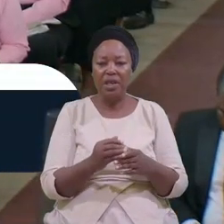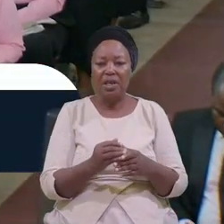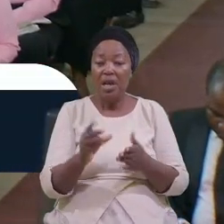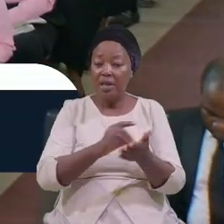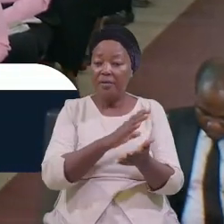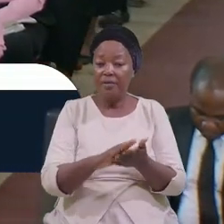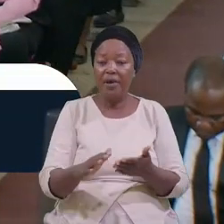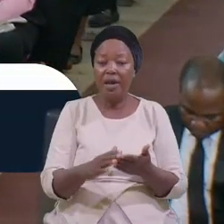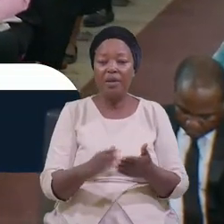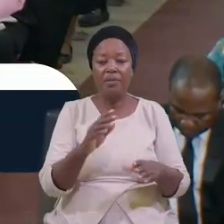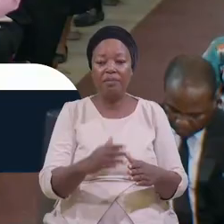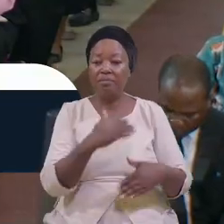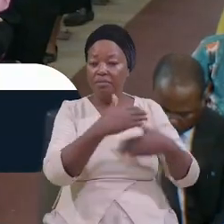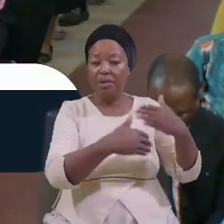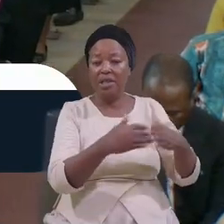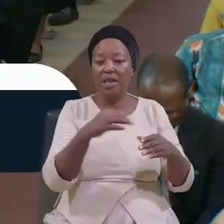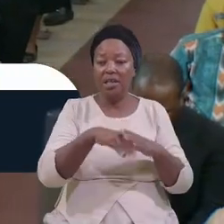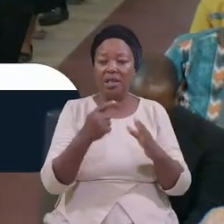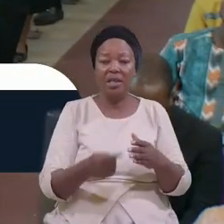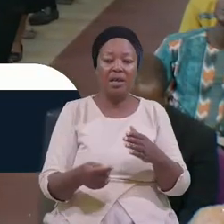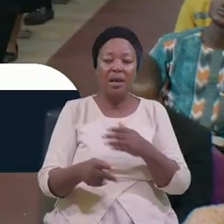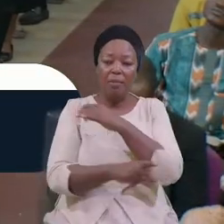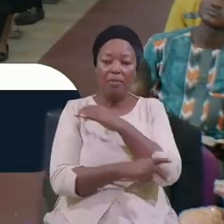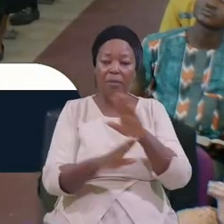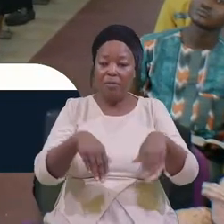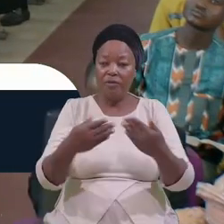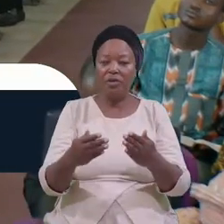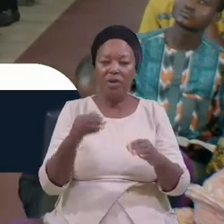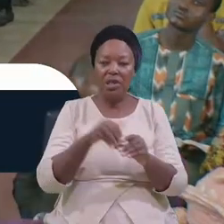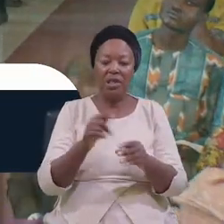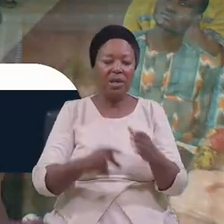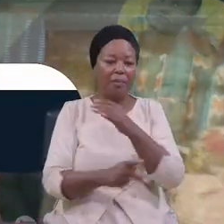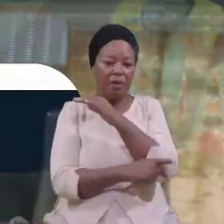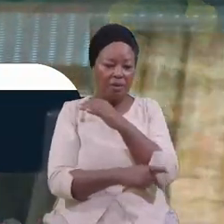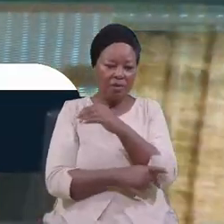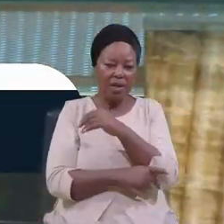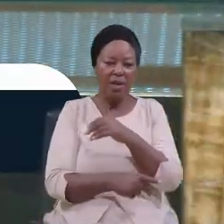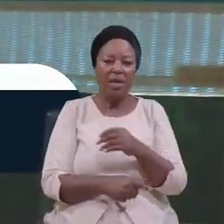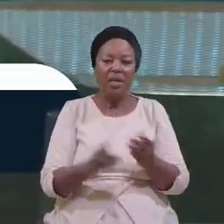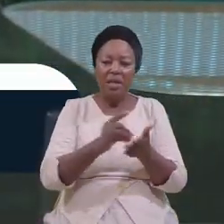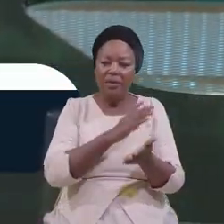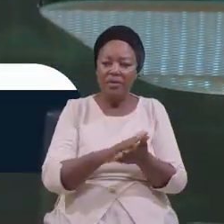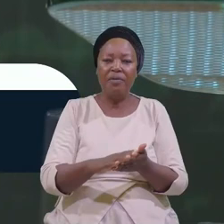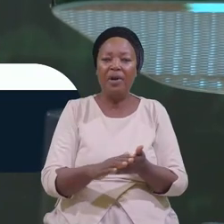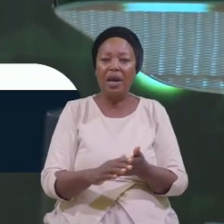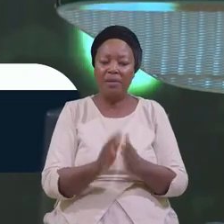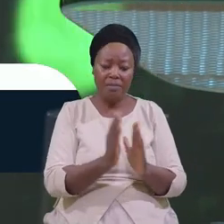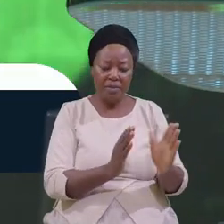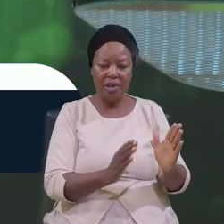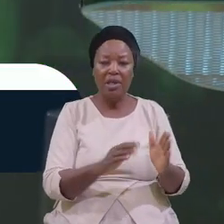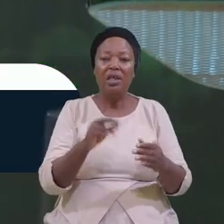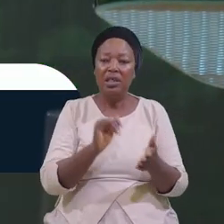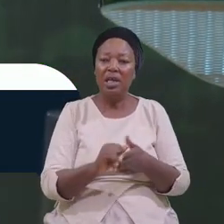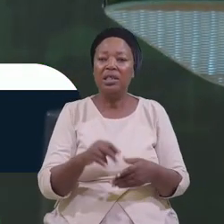the Passover, the Lord gave some commandments. He gave them precepts. He gave them provision that they will keep